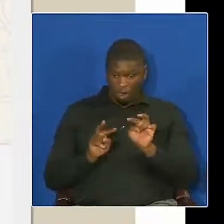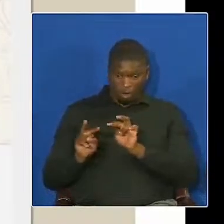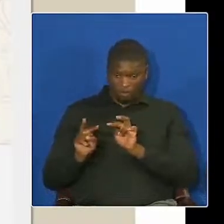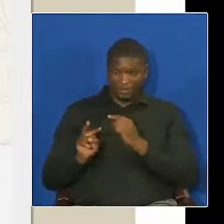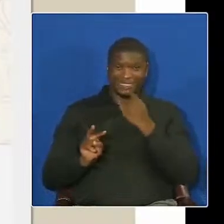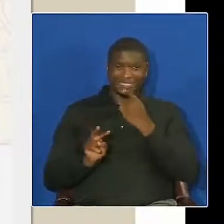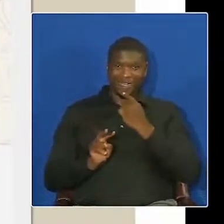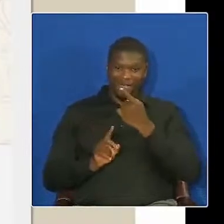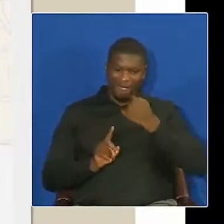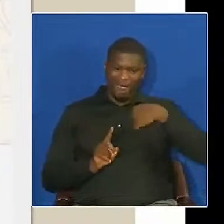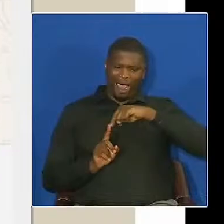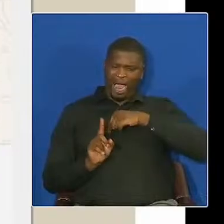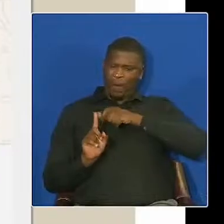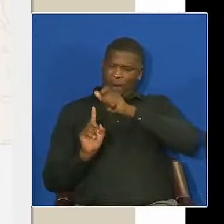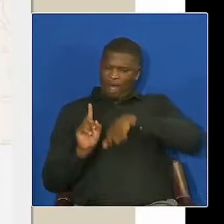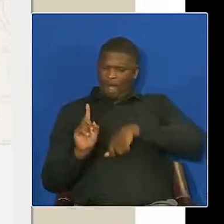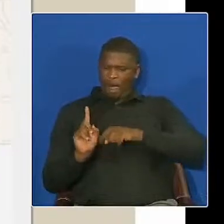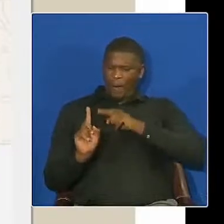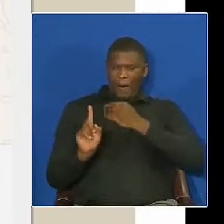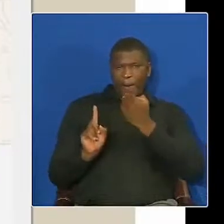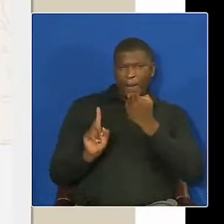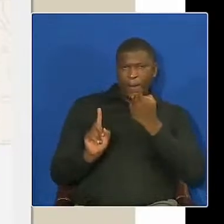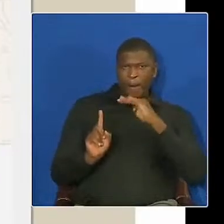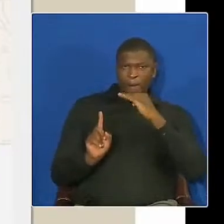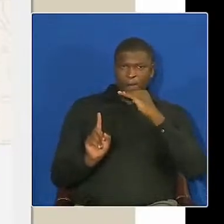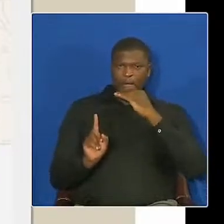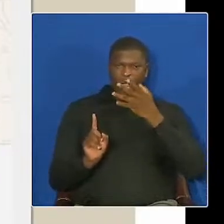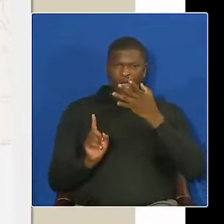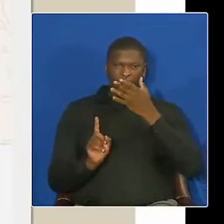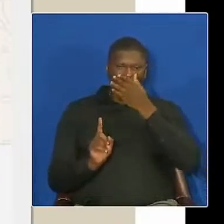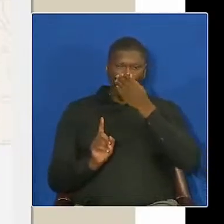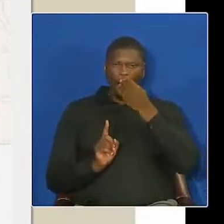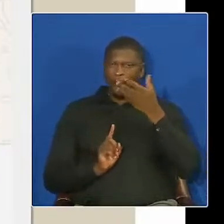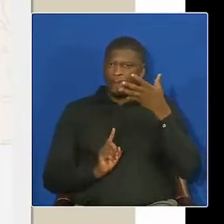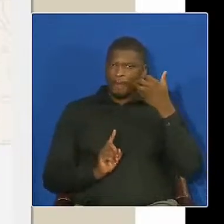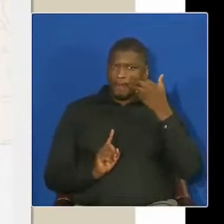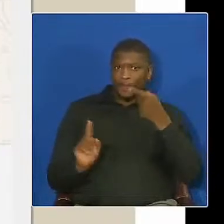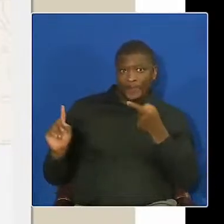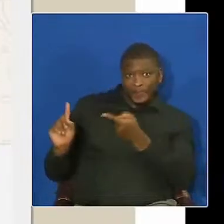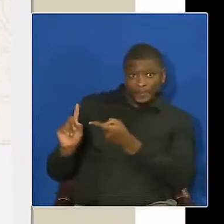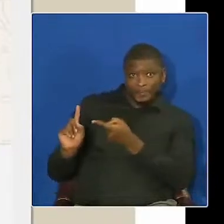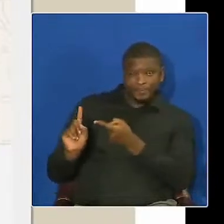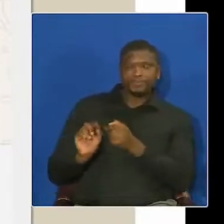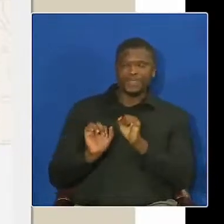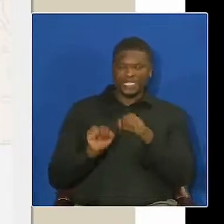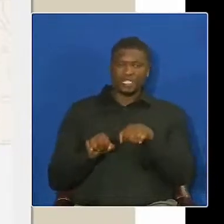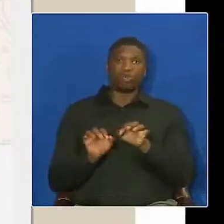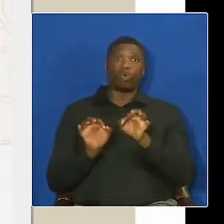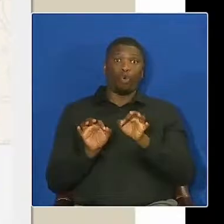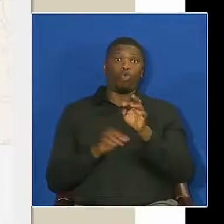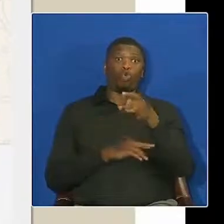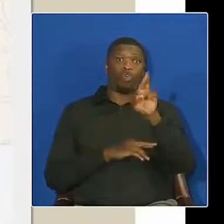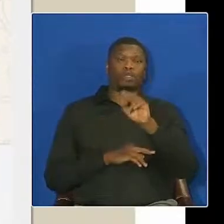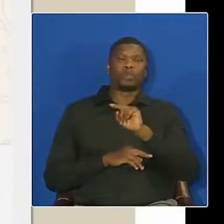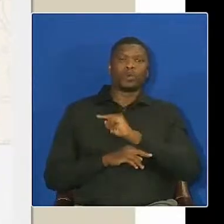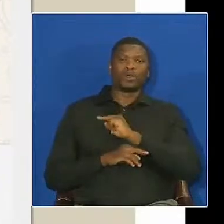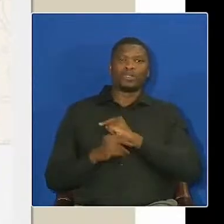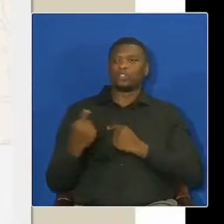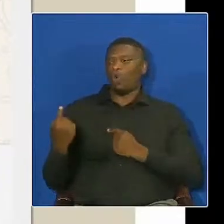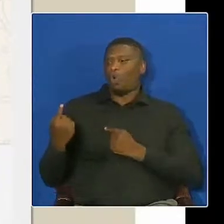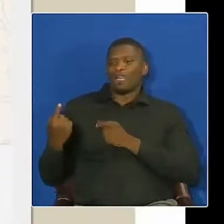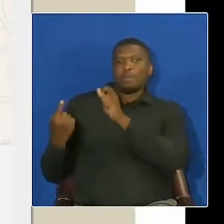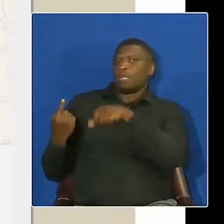guy in that message is Mr. Matlala? That is correct, Commissioners, because he's the